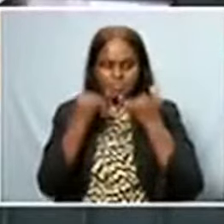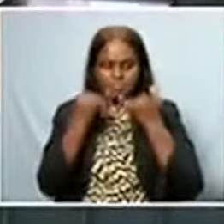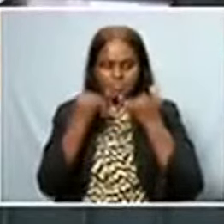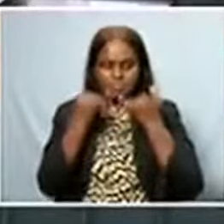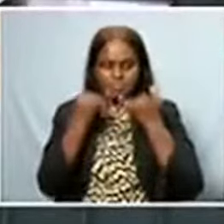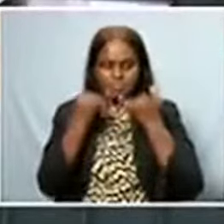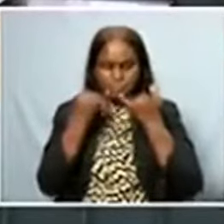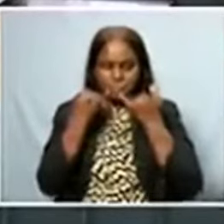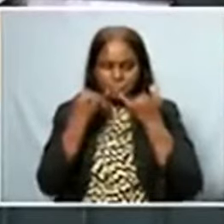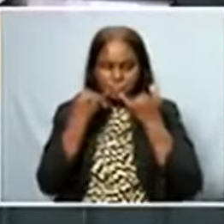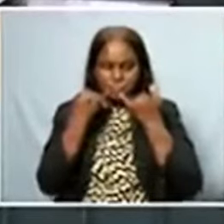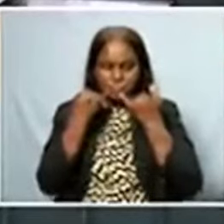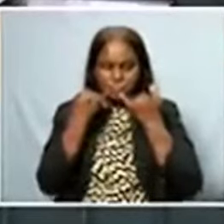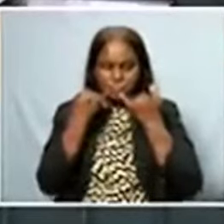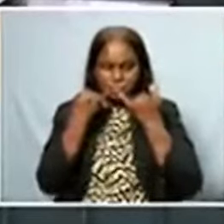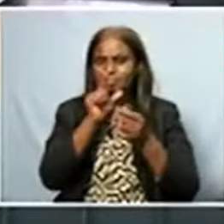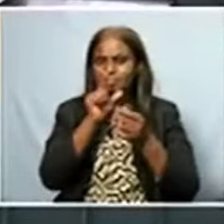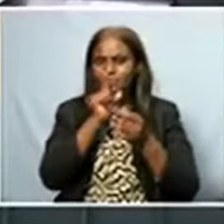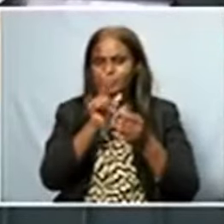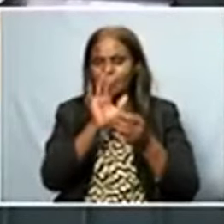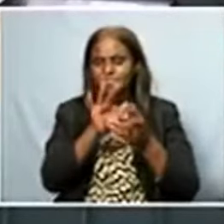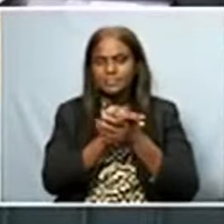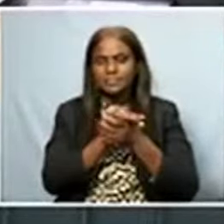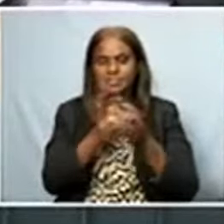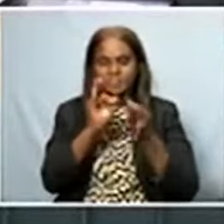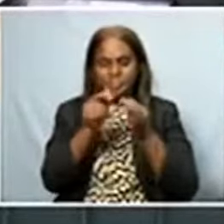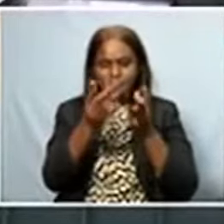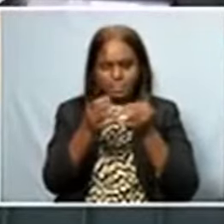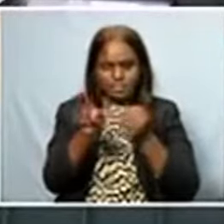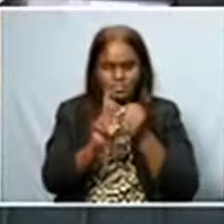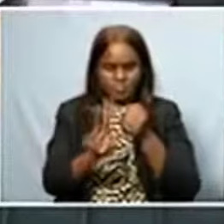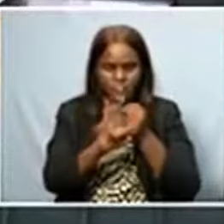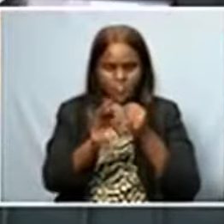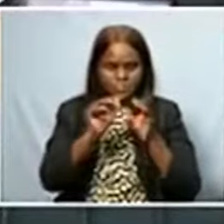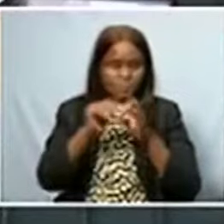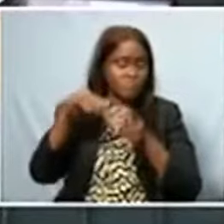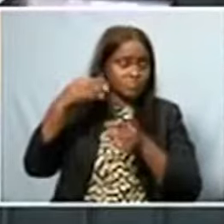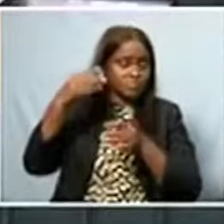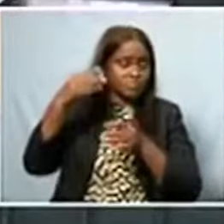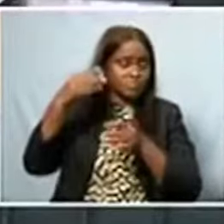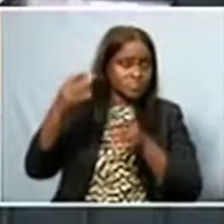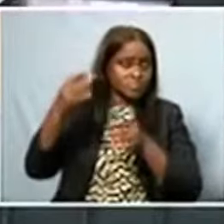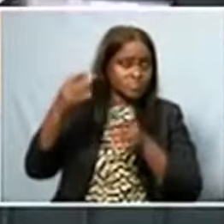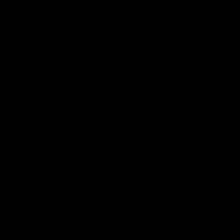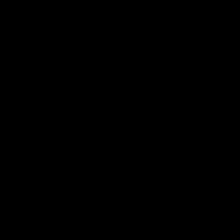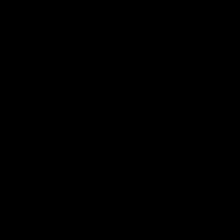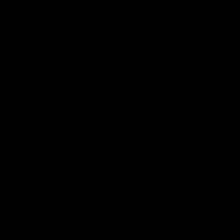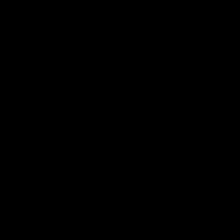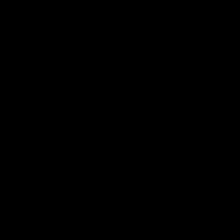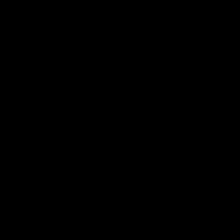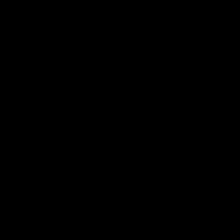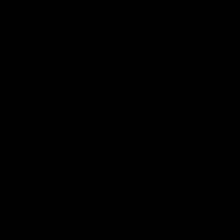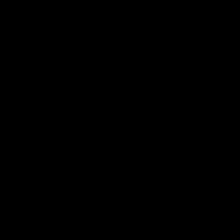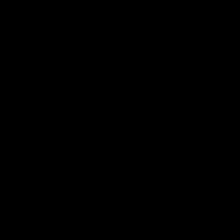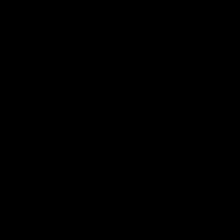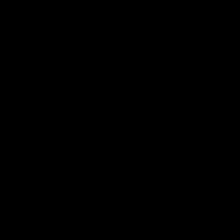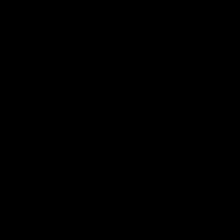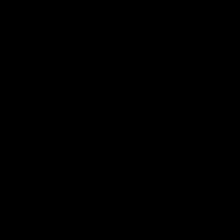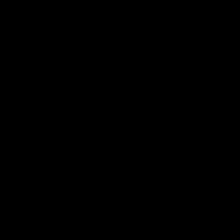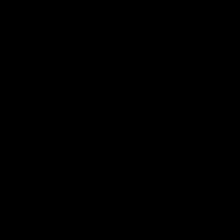because substantiated. If you want to use them in future, you know that